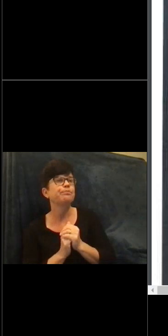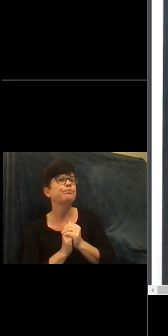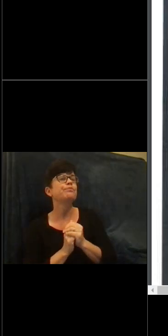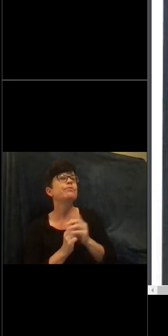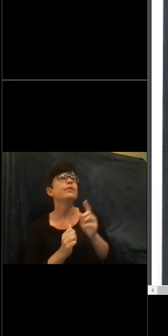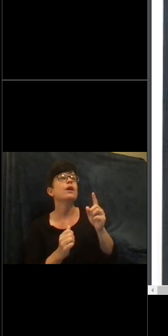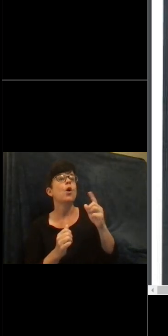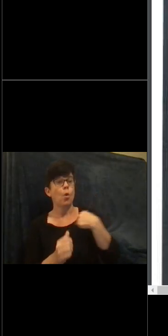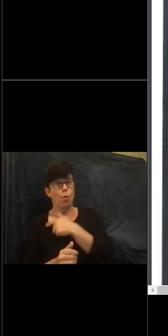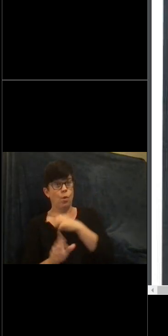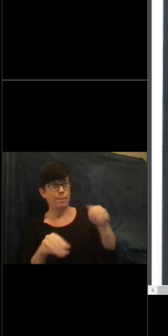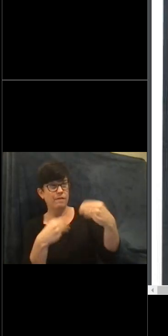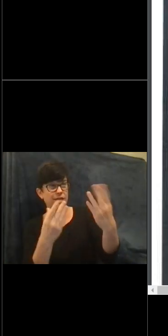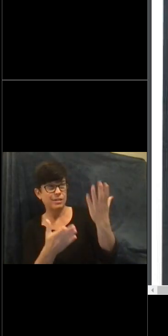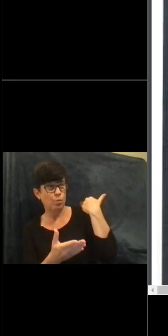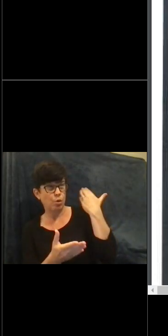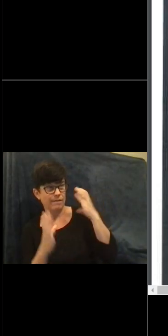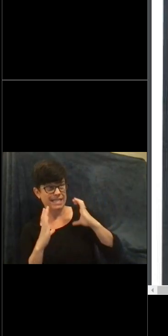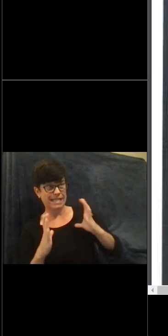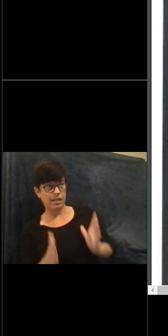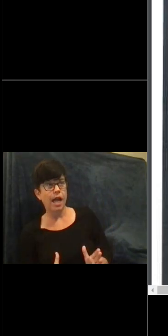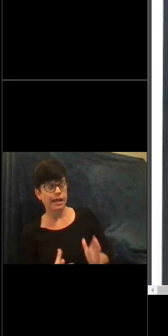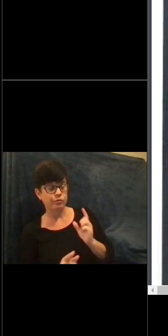that to the previous client